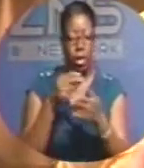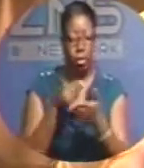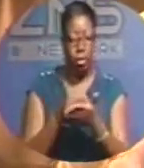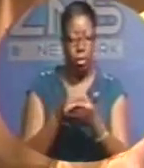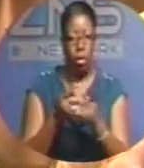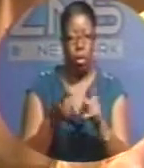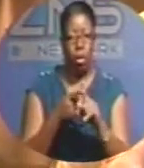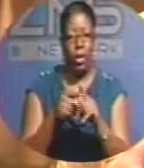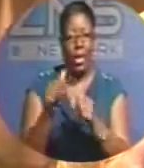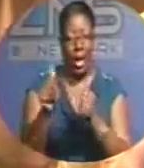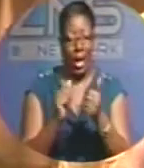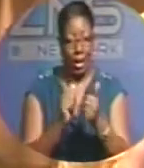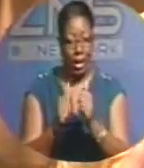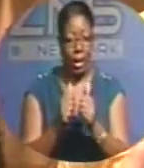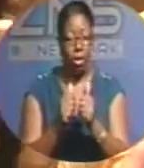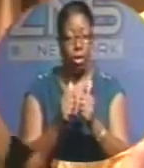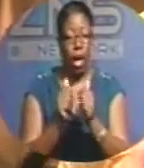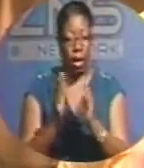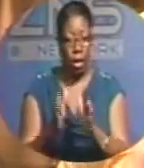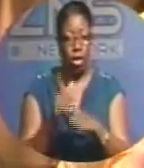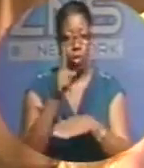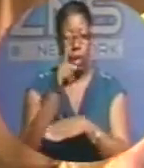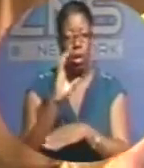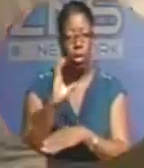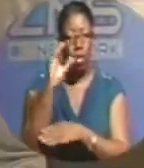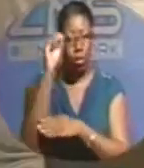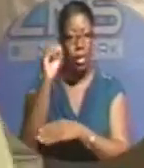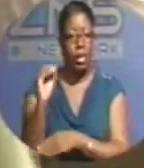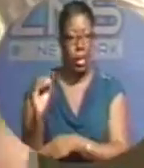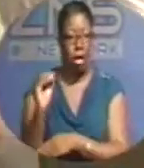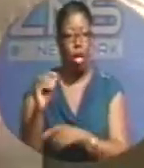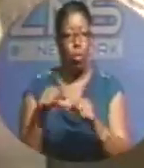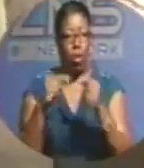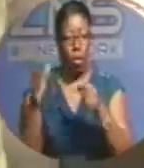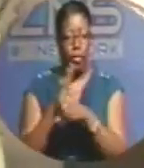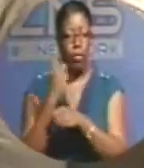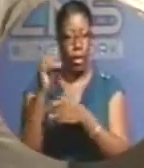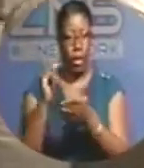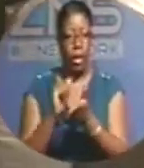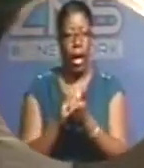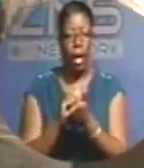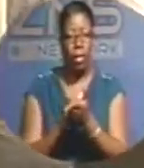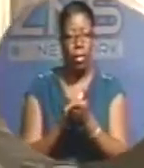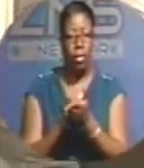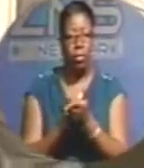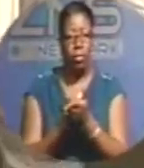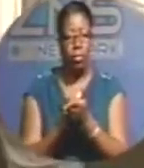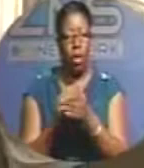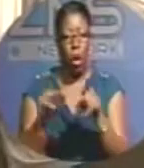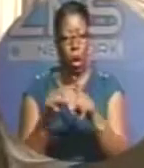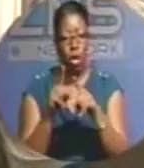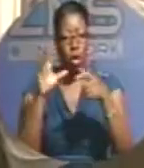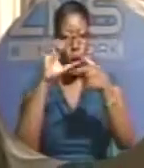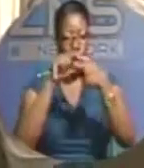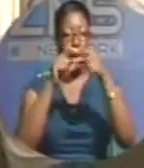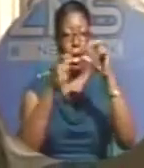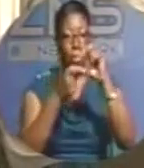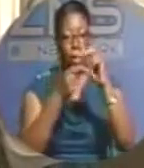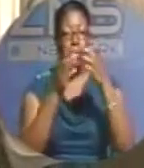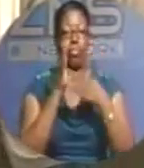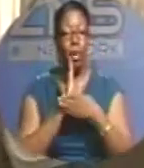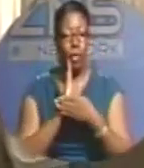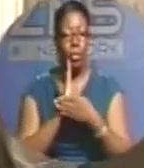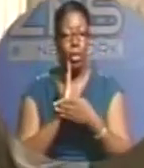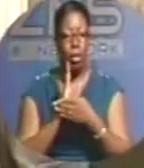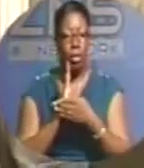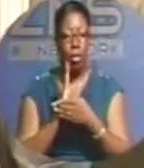coaches 100%. And so we're very grateful for that. And obviously it's the Olympic breakfast sponsored by